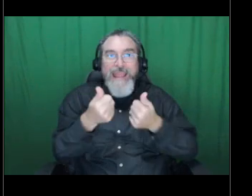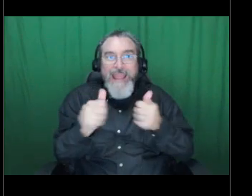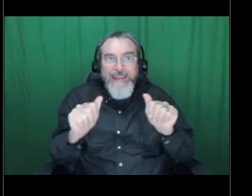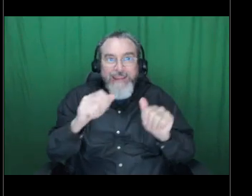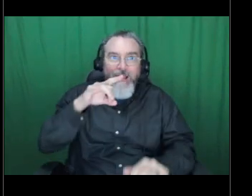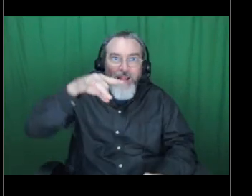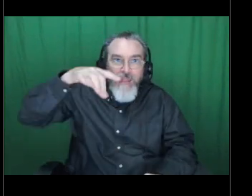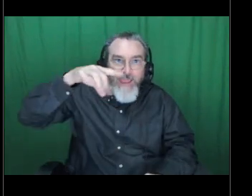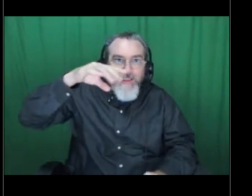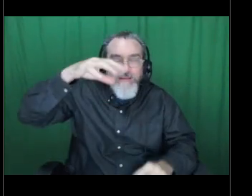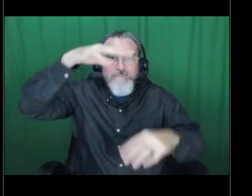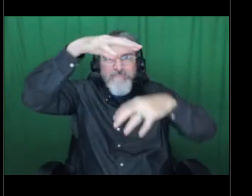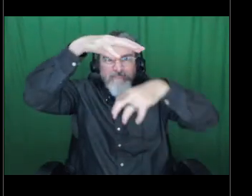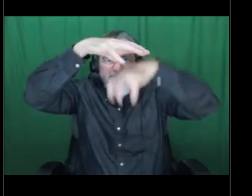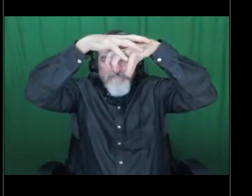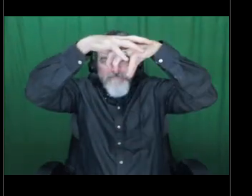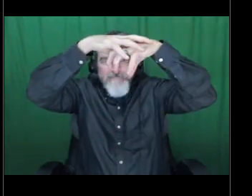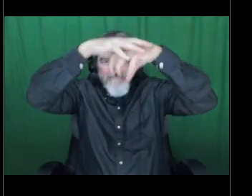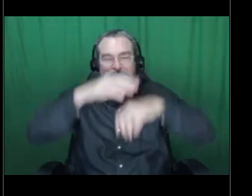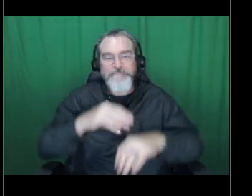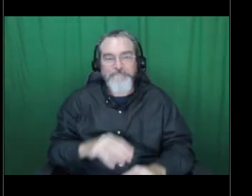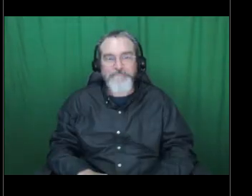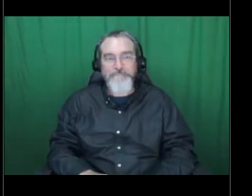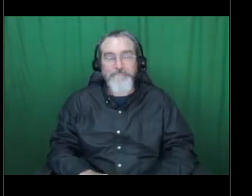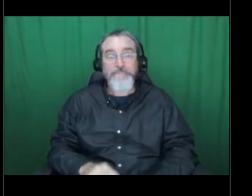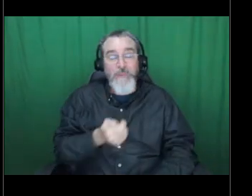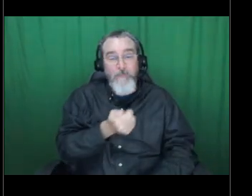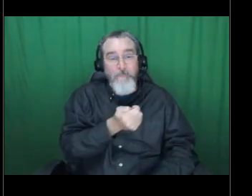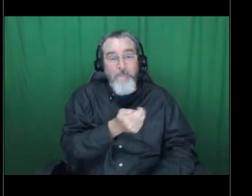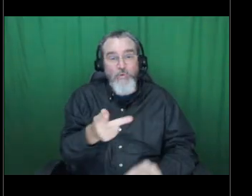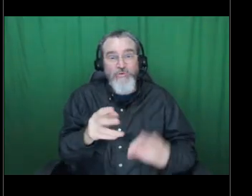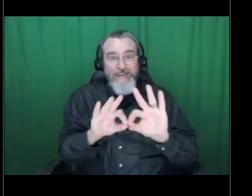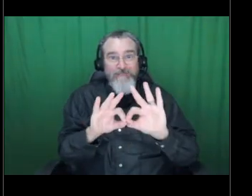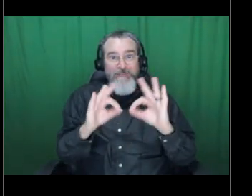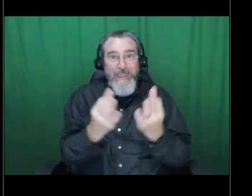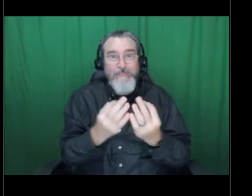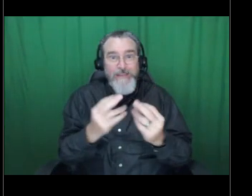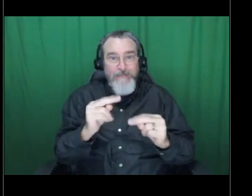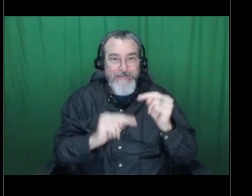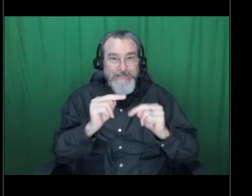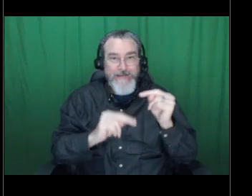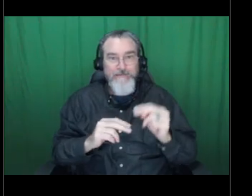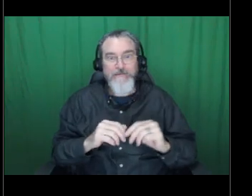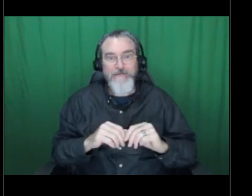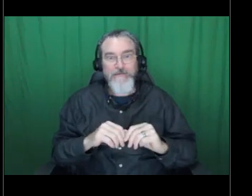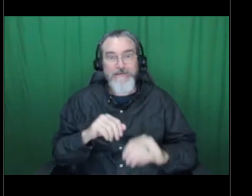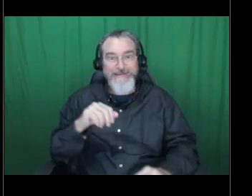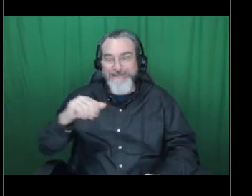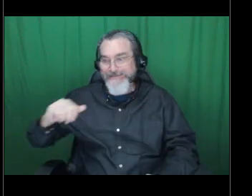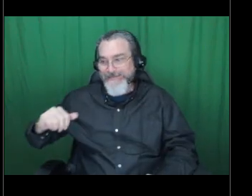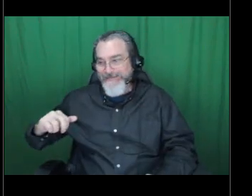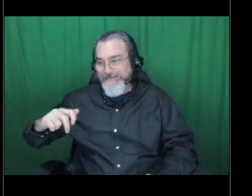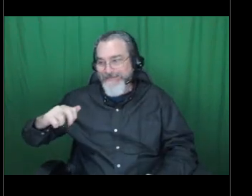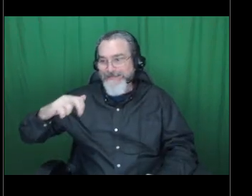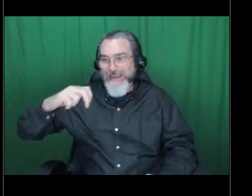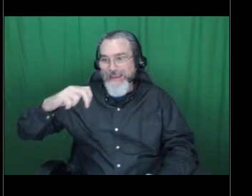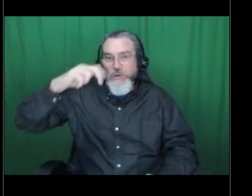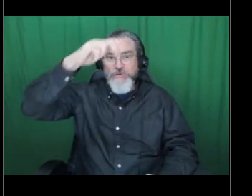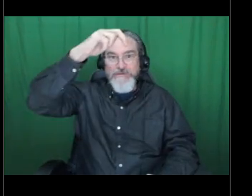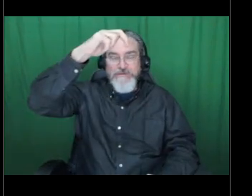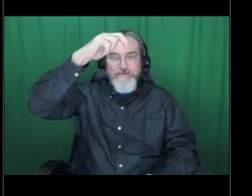Frequently, in multifamily buildings, open stairways leading to upper floors are located